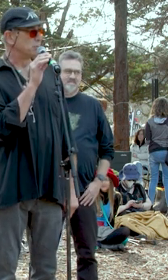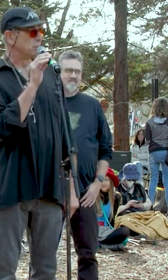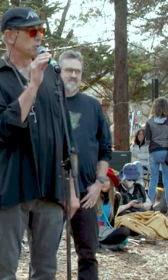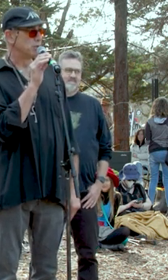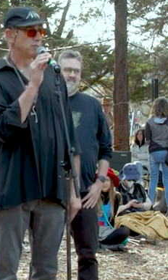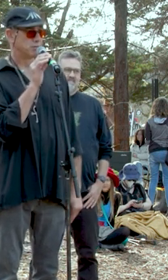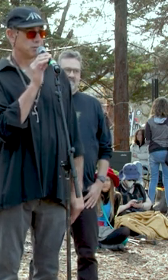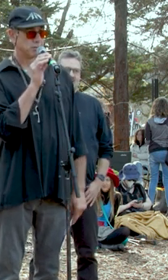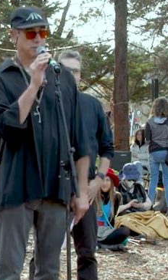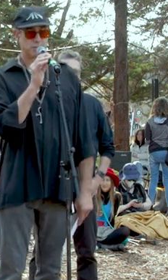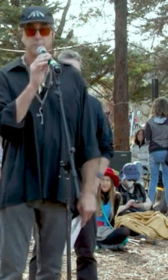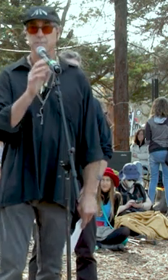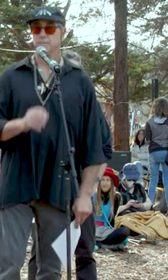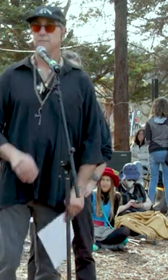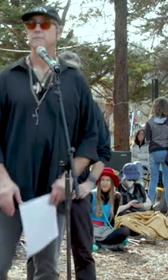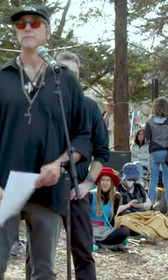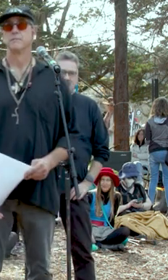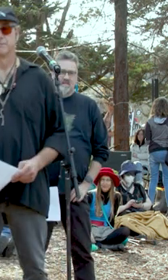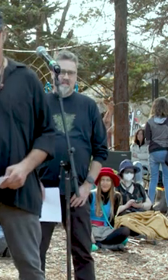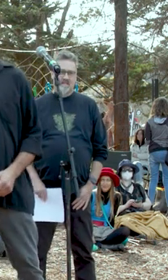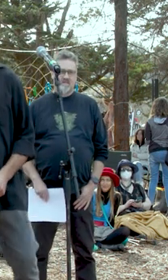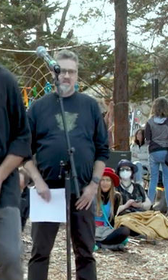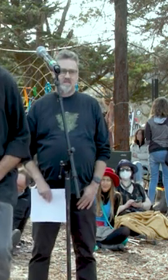What Is Remembered Lives.